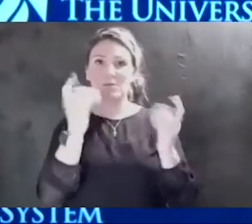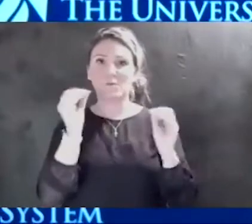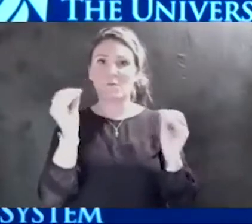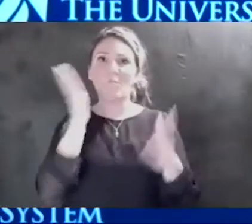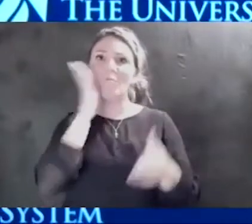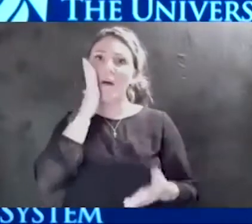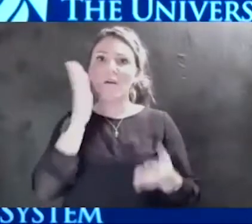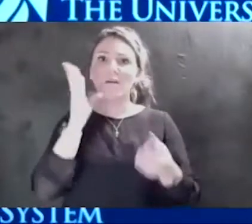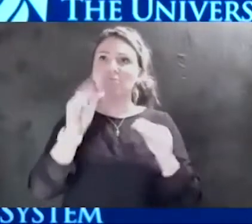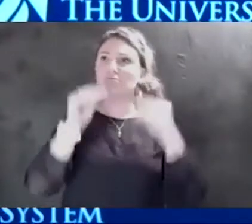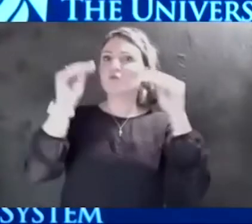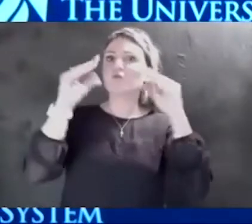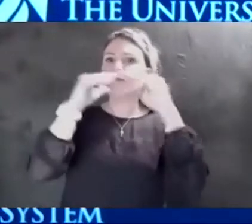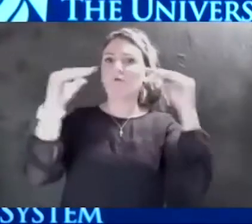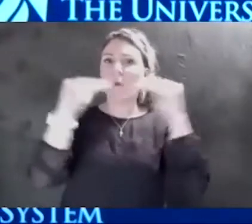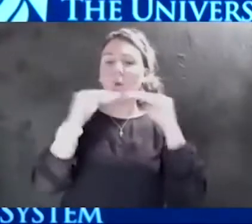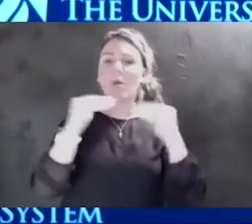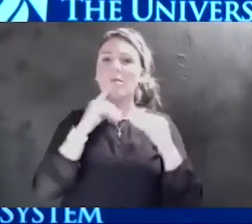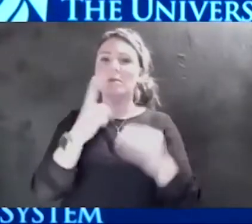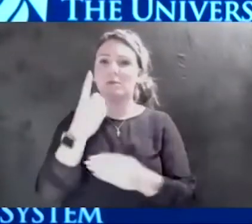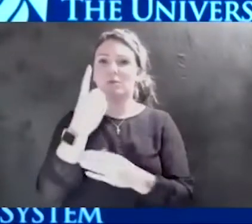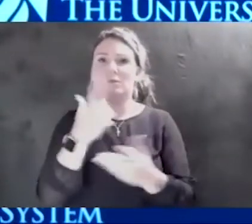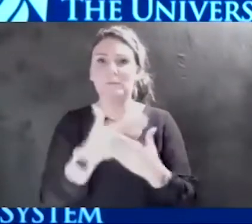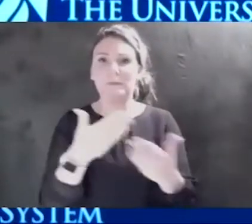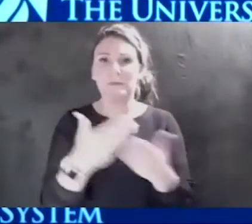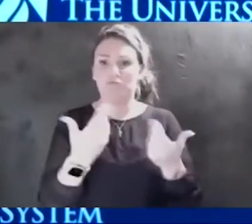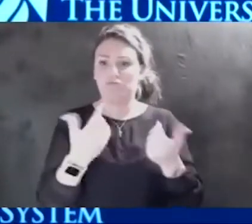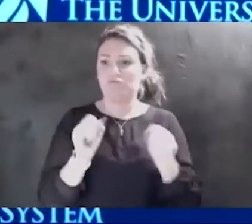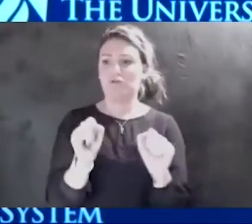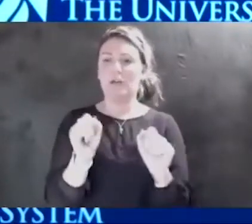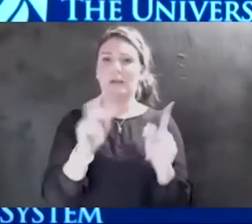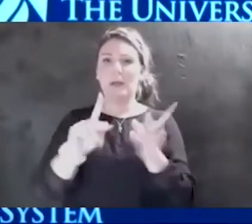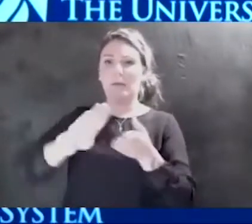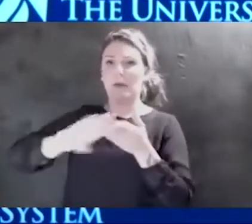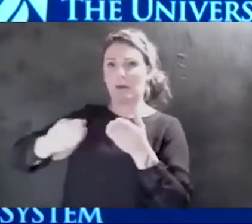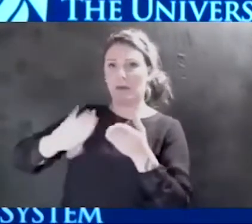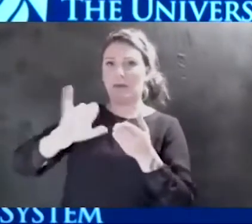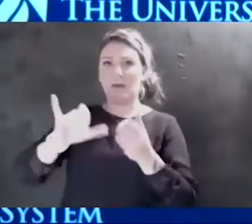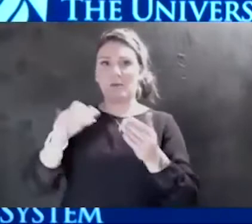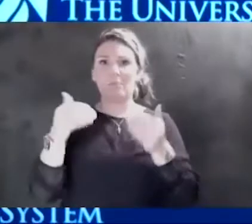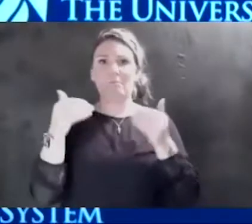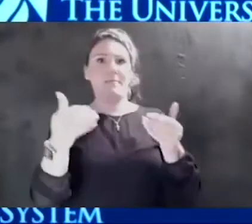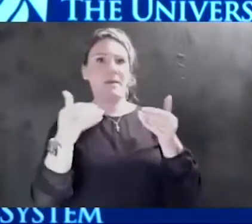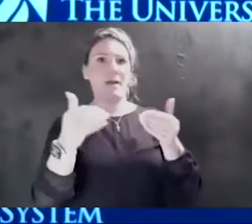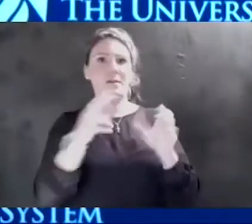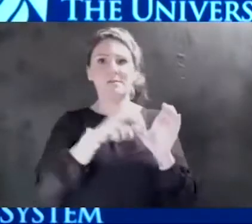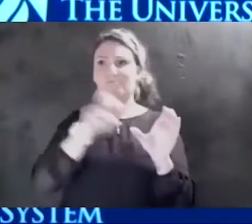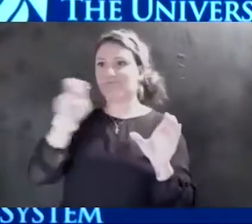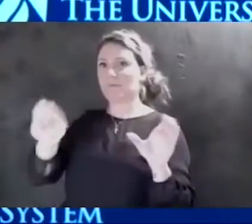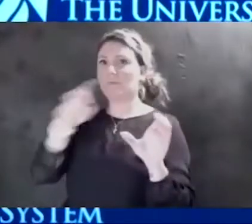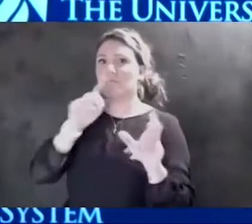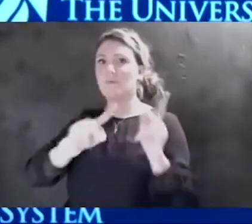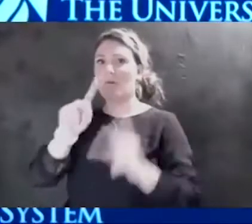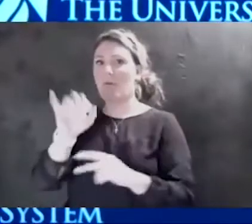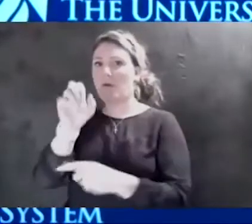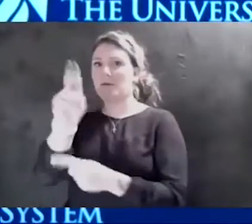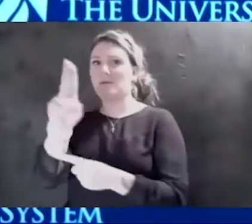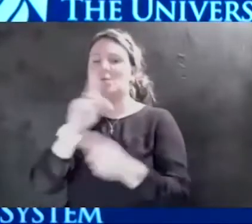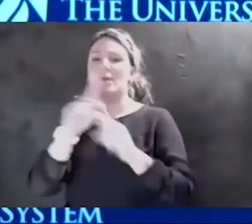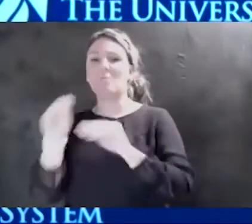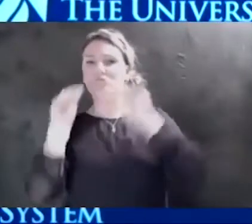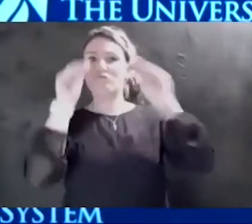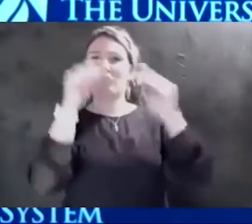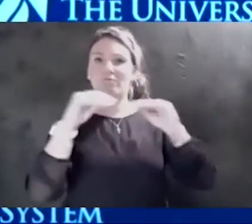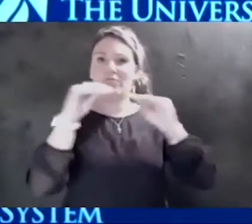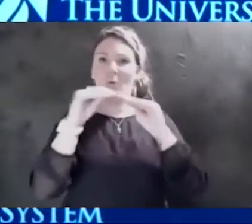one of the reflex we have. We try and get some folks discharged. That allows us to move people out of the ICU, which allows us to put more people up in the ICU. Let me come